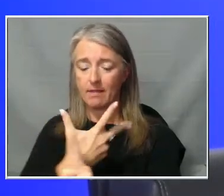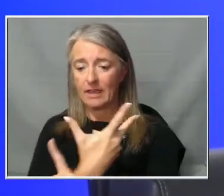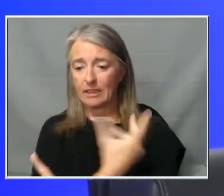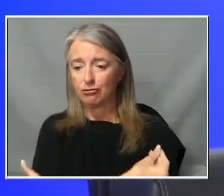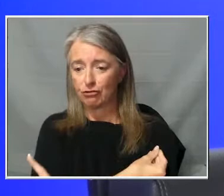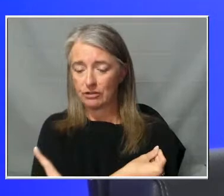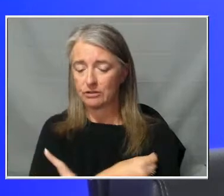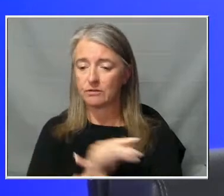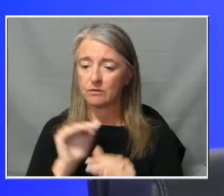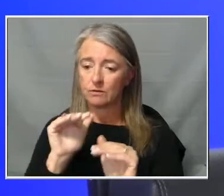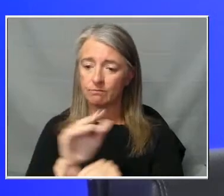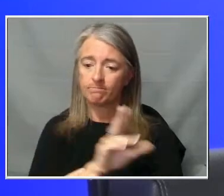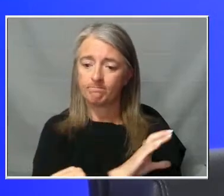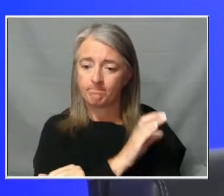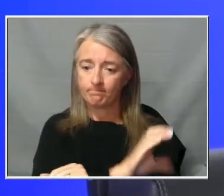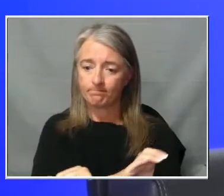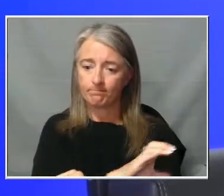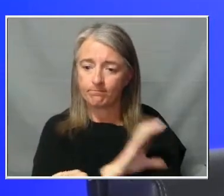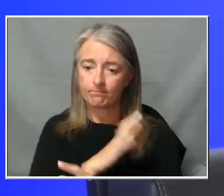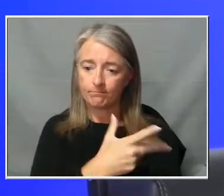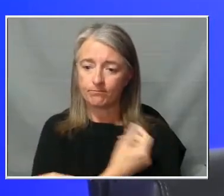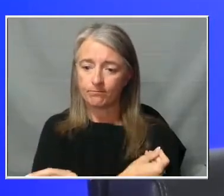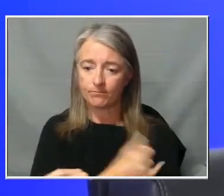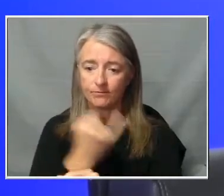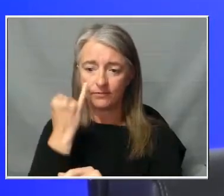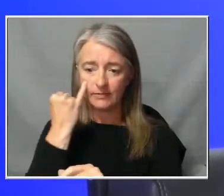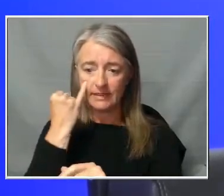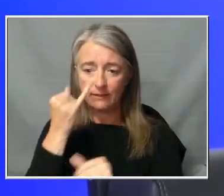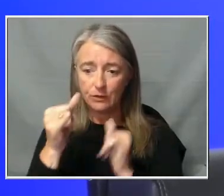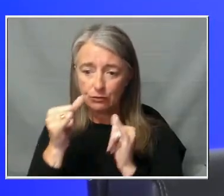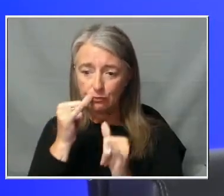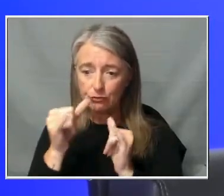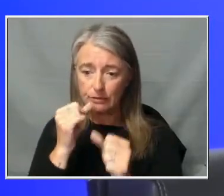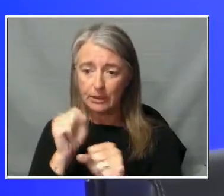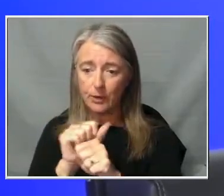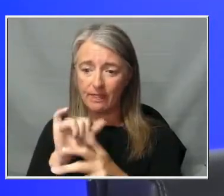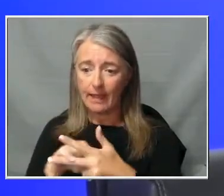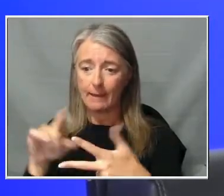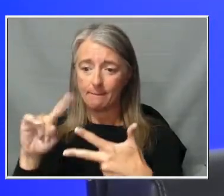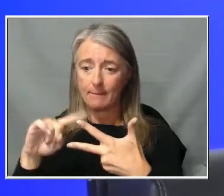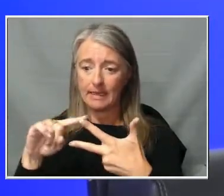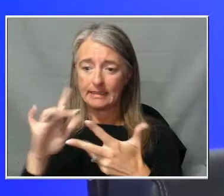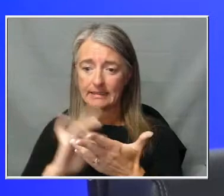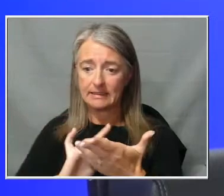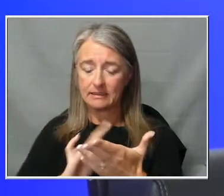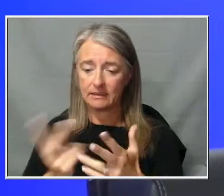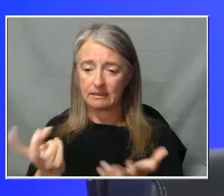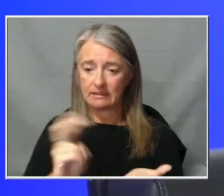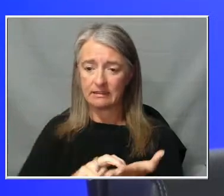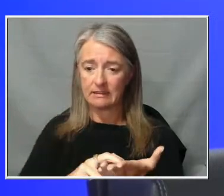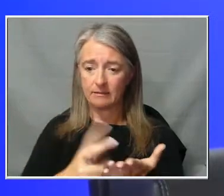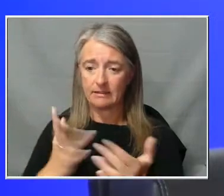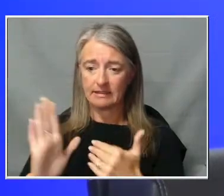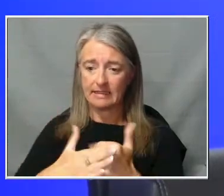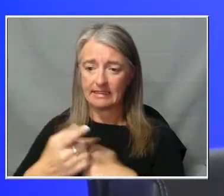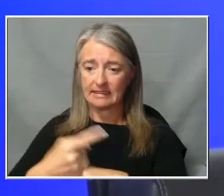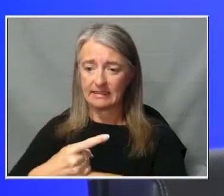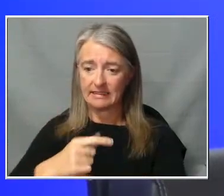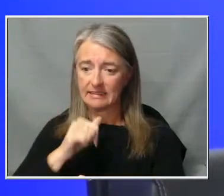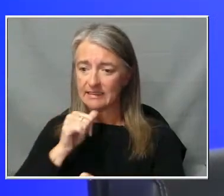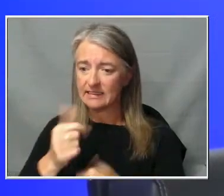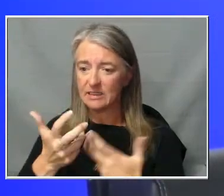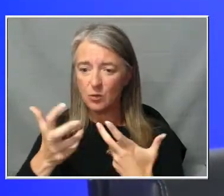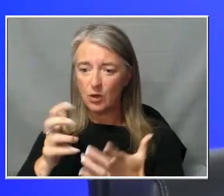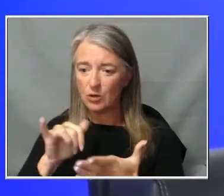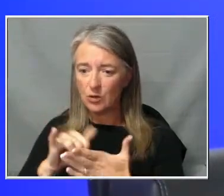to the clinic, you get your injection. Even if you end up drinking on top of it, you will probably get up next day and say, oh my God, I didn't want to do this. Why